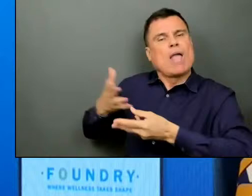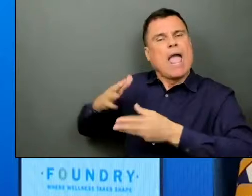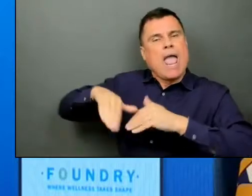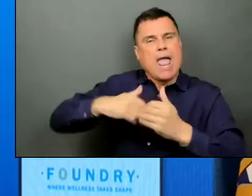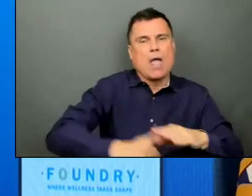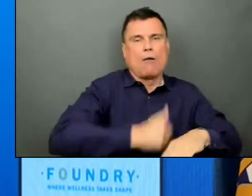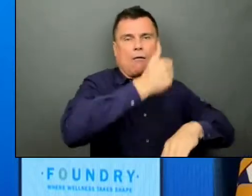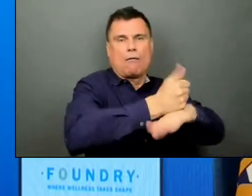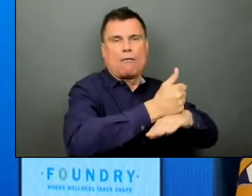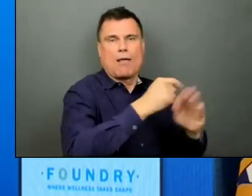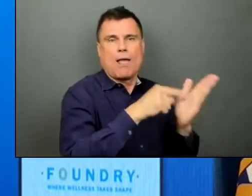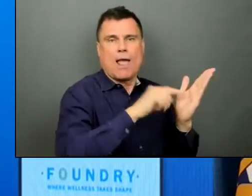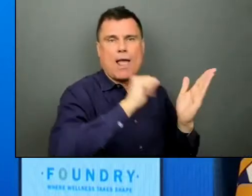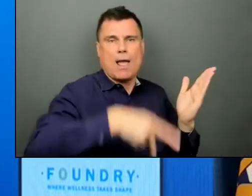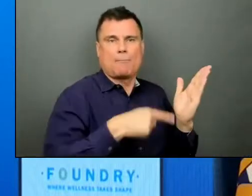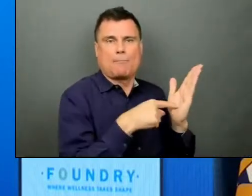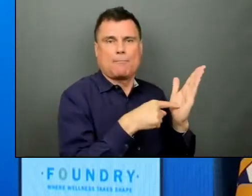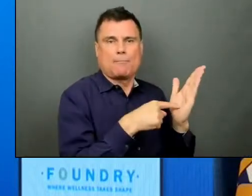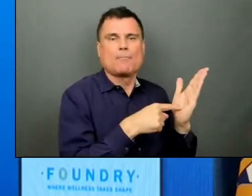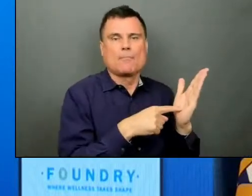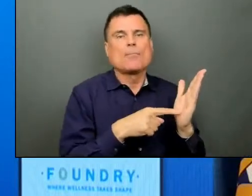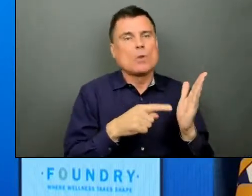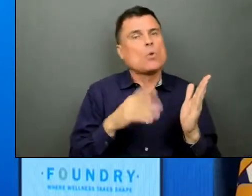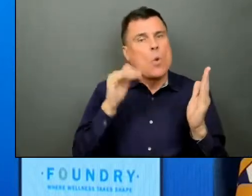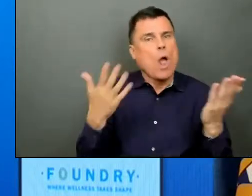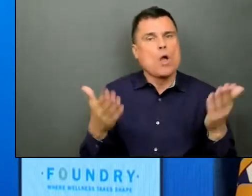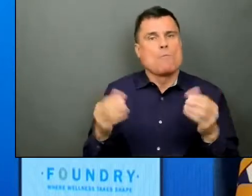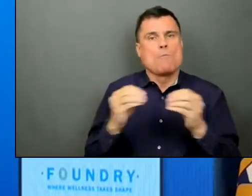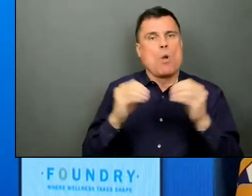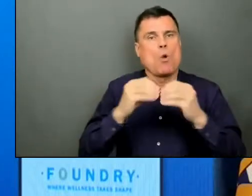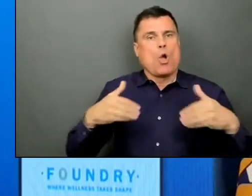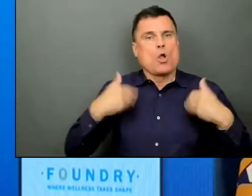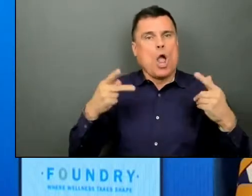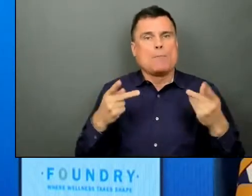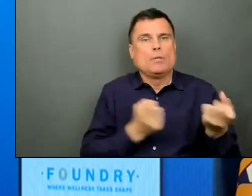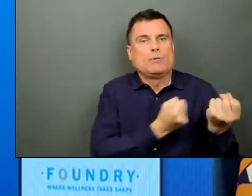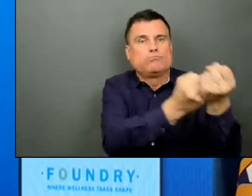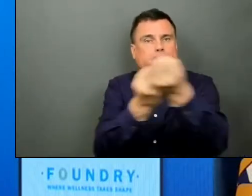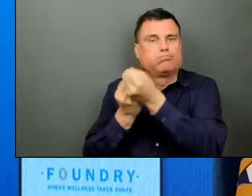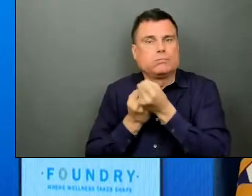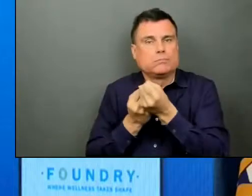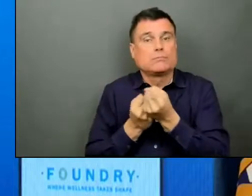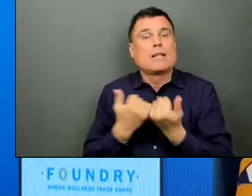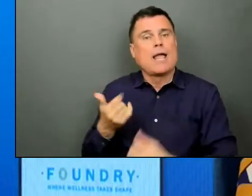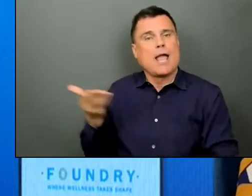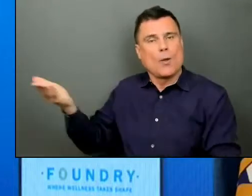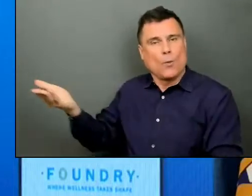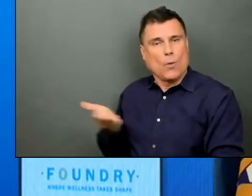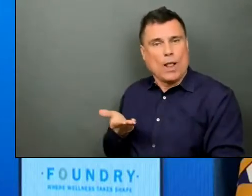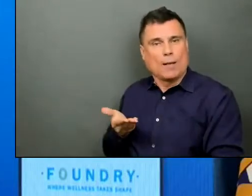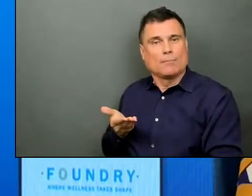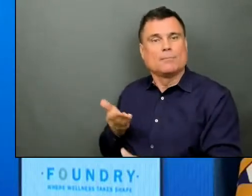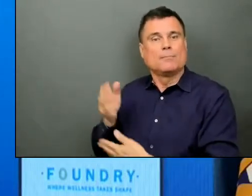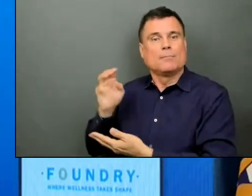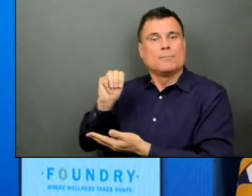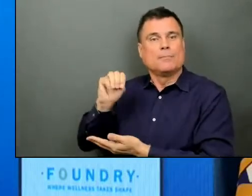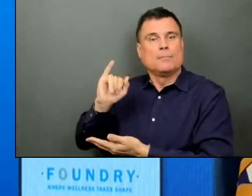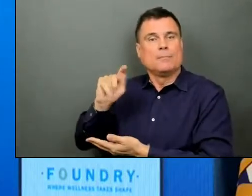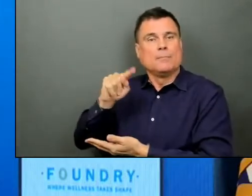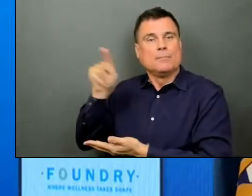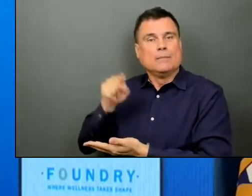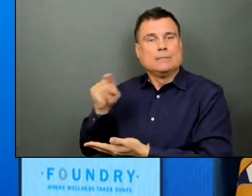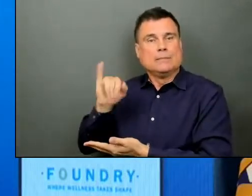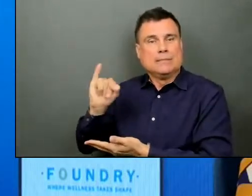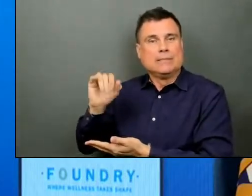Columbia on this new delivery platform. And I am now going to welcome my colleague, Minister Mitzi Dean, to say a few words.